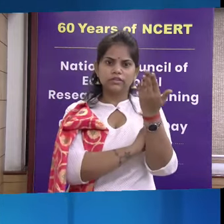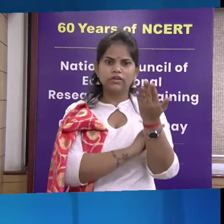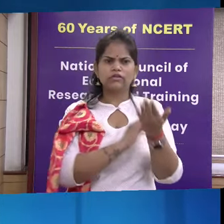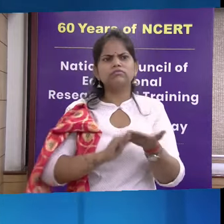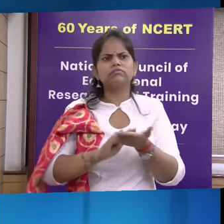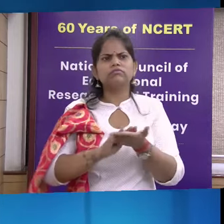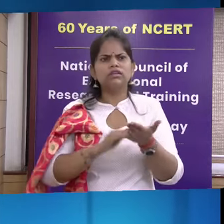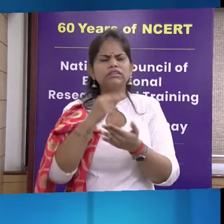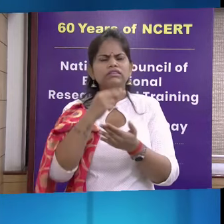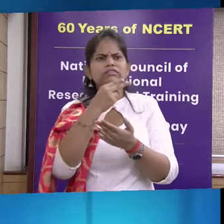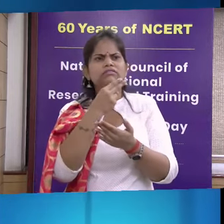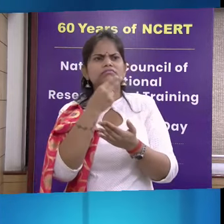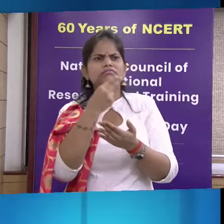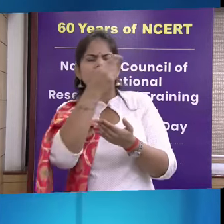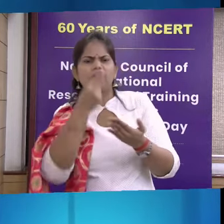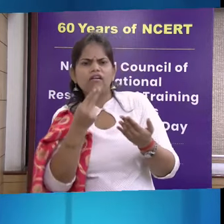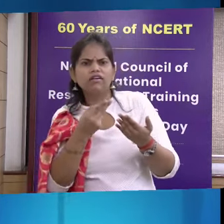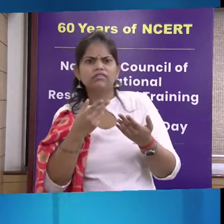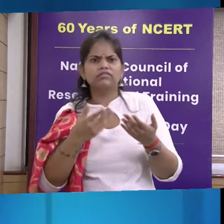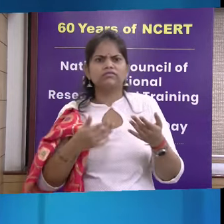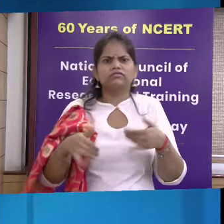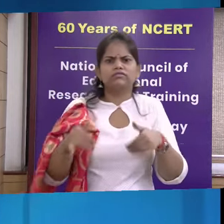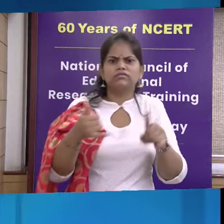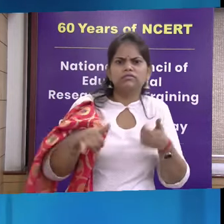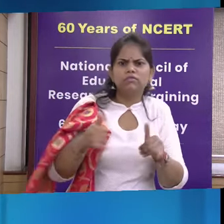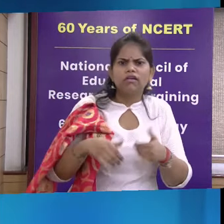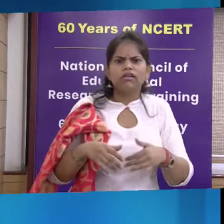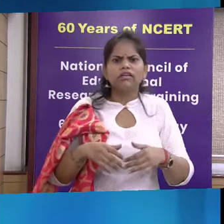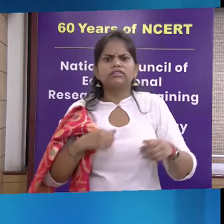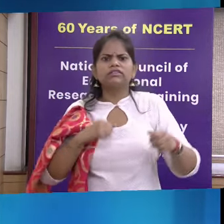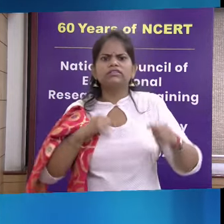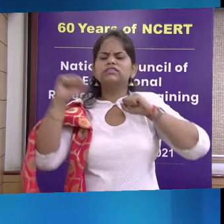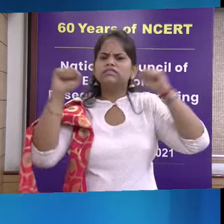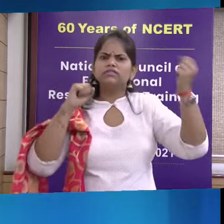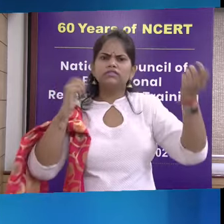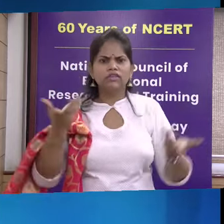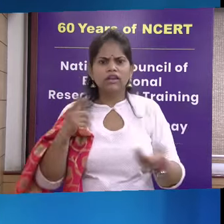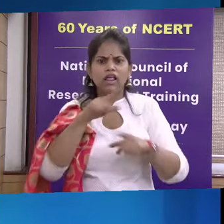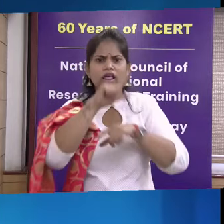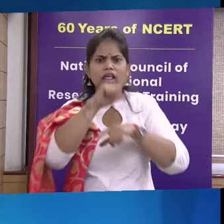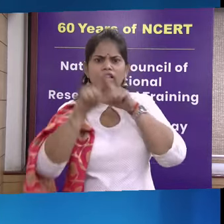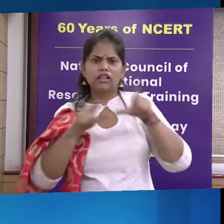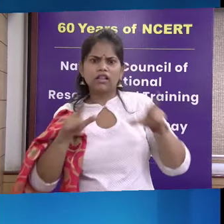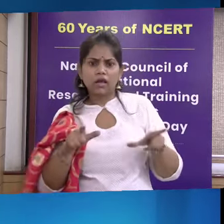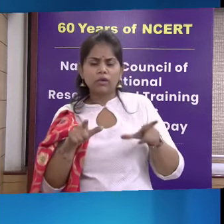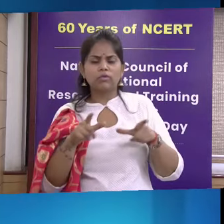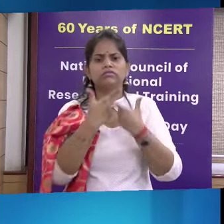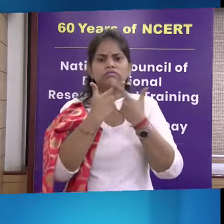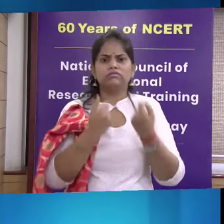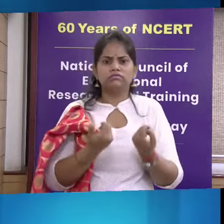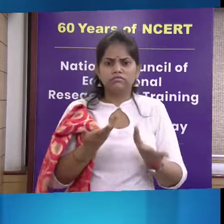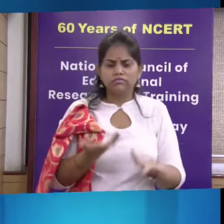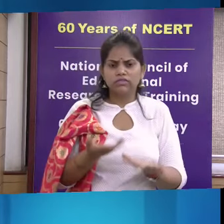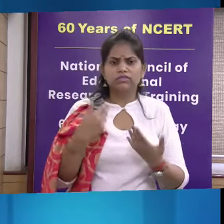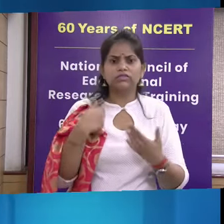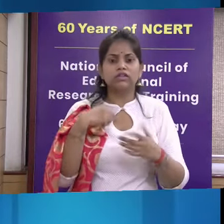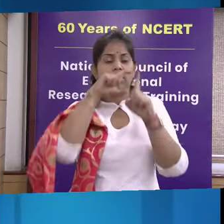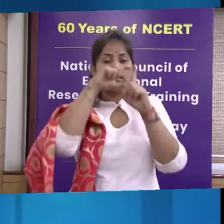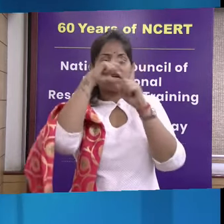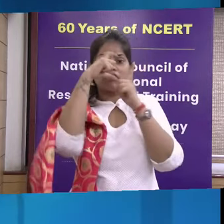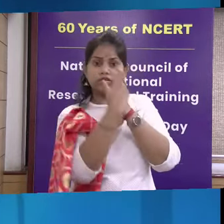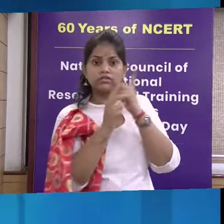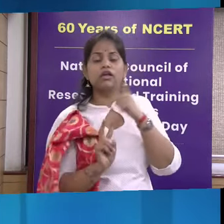crafts, humanities, games, sports, and fitness, language, literature, culture, and